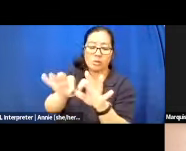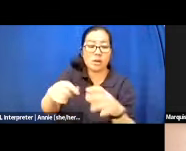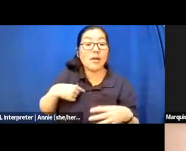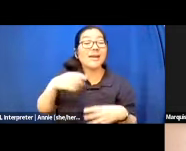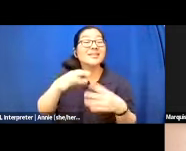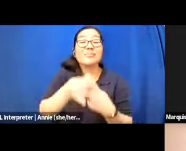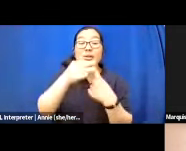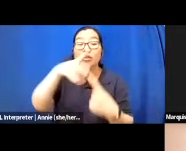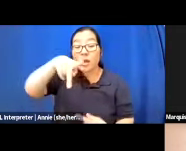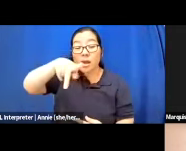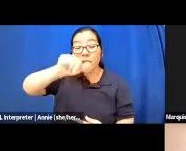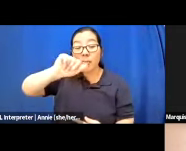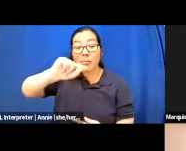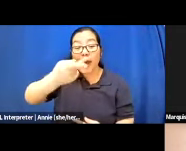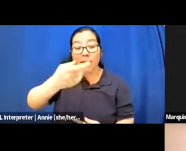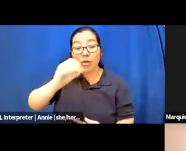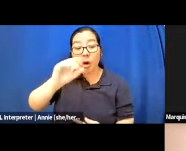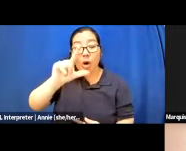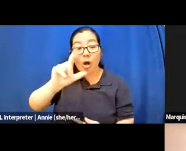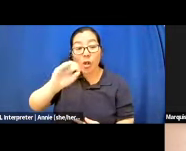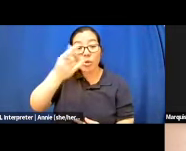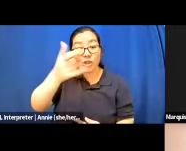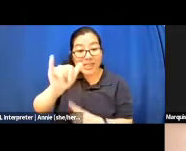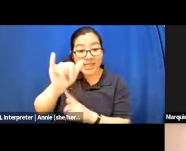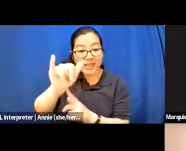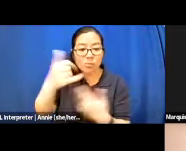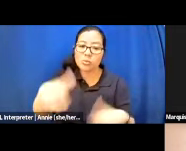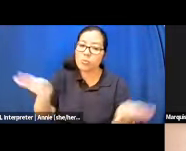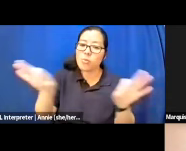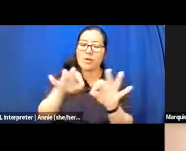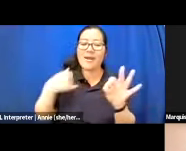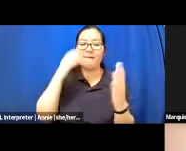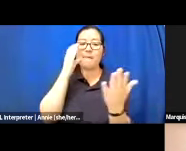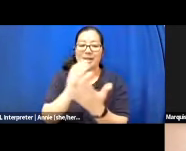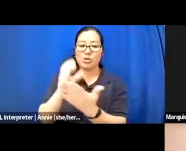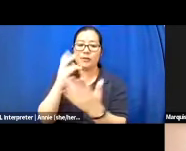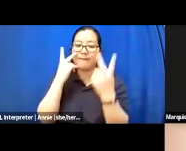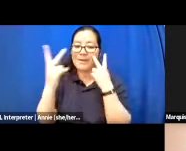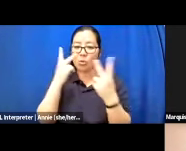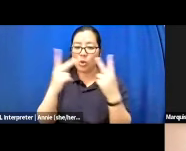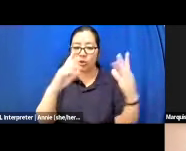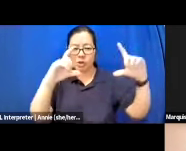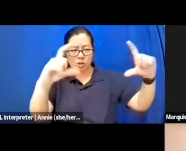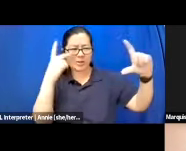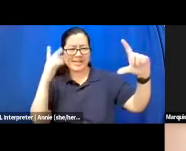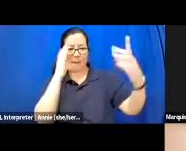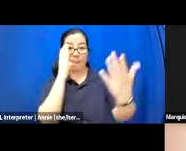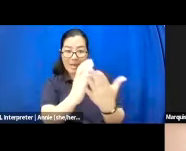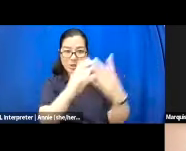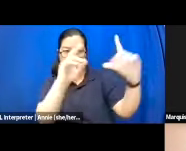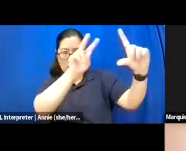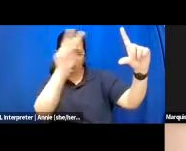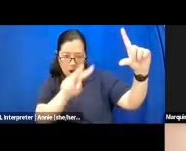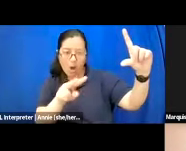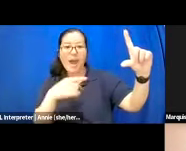they have signs, they have symptoms, they have things like that, that are nicely be seen on visual.